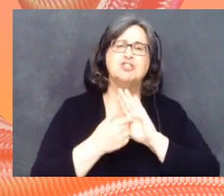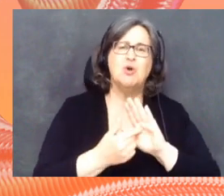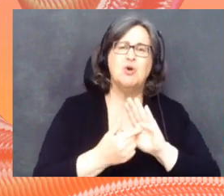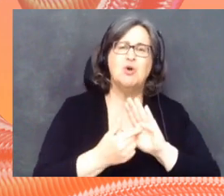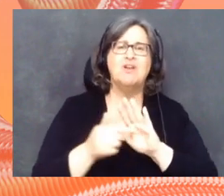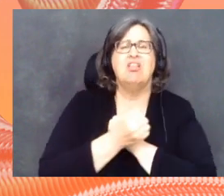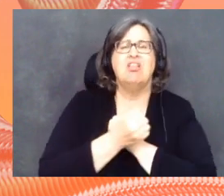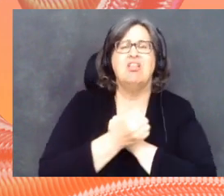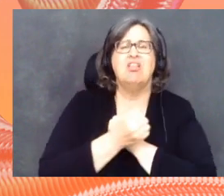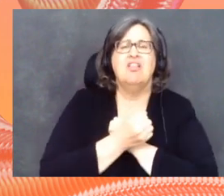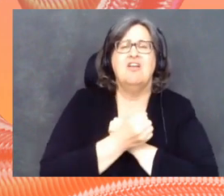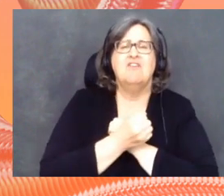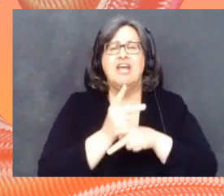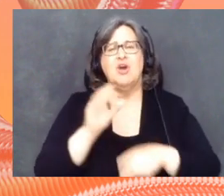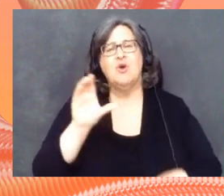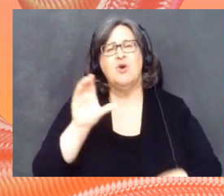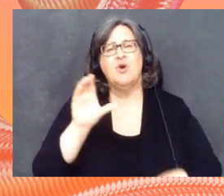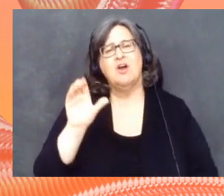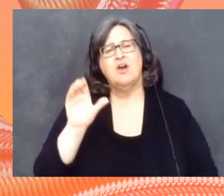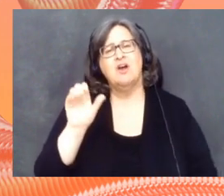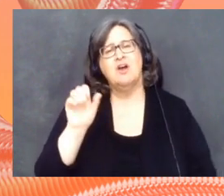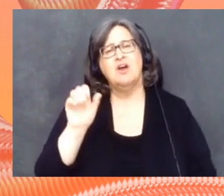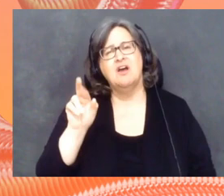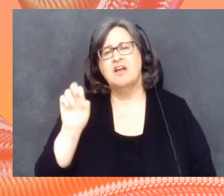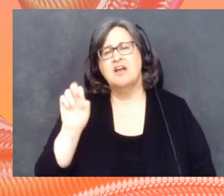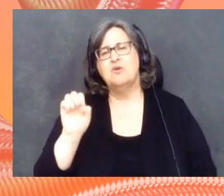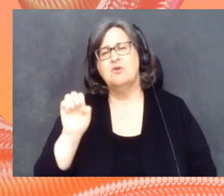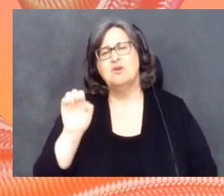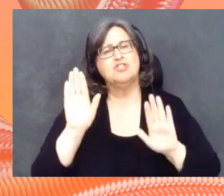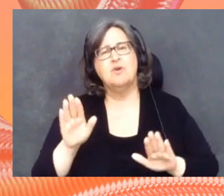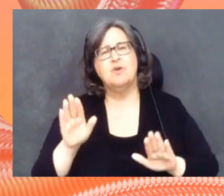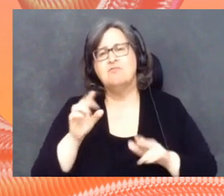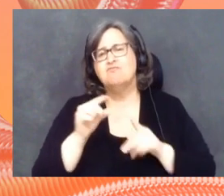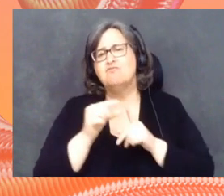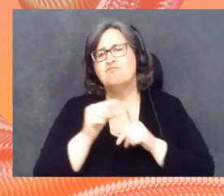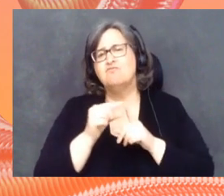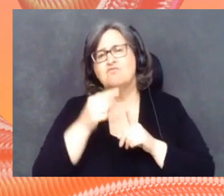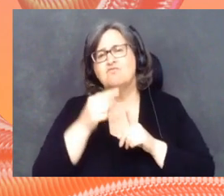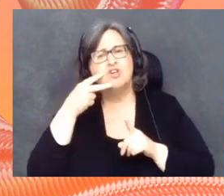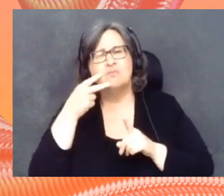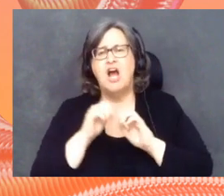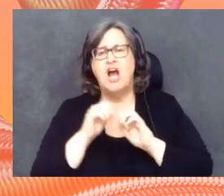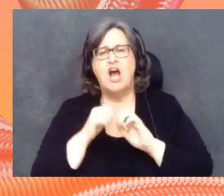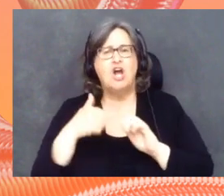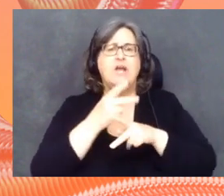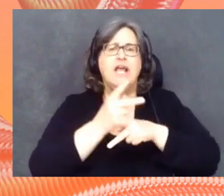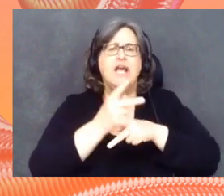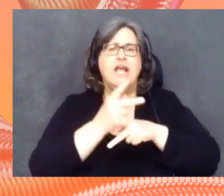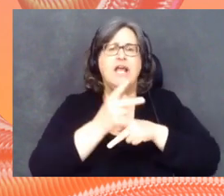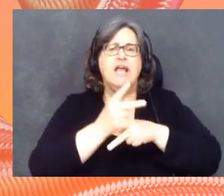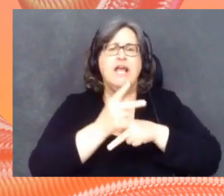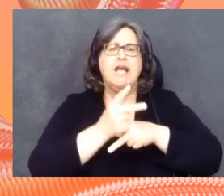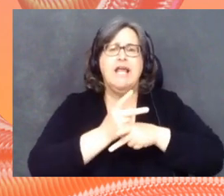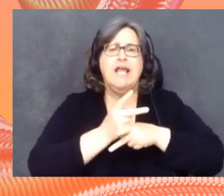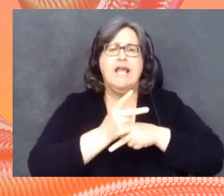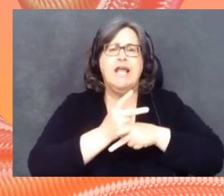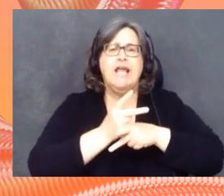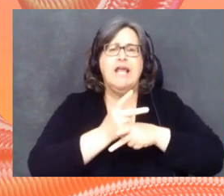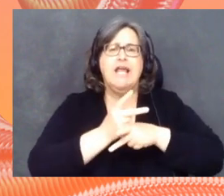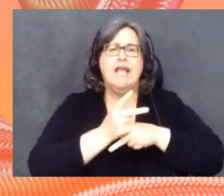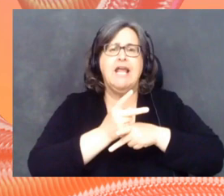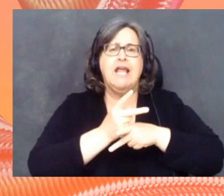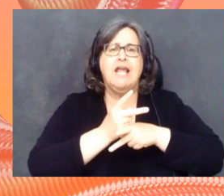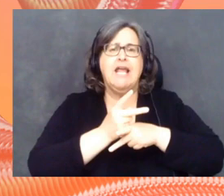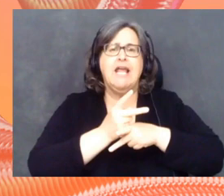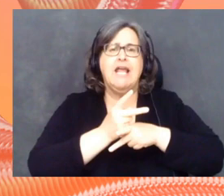such a great verb. It's like, how do we care in all these different ways while maintaining our boundaries,